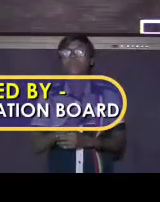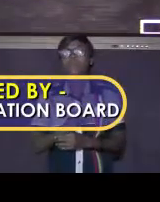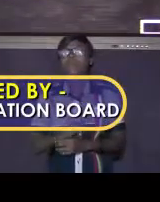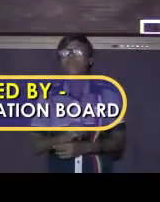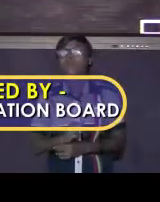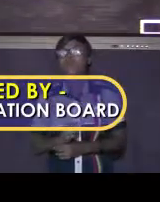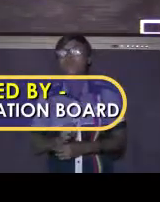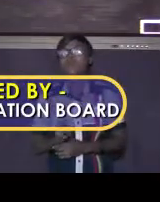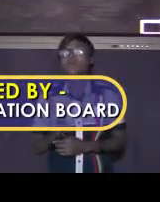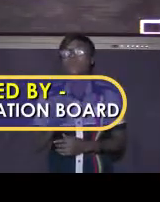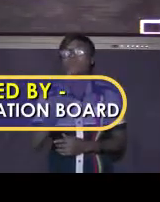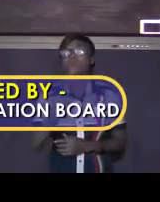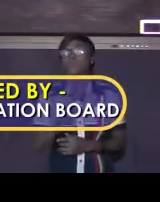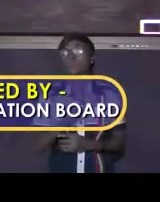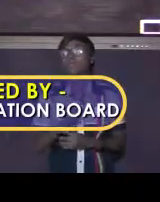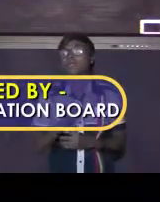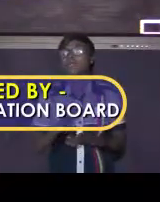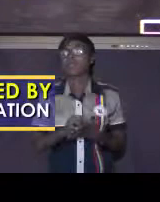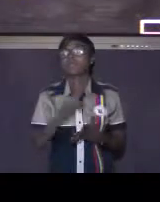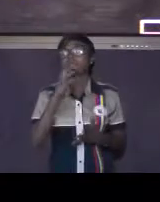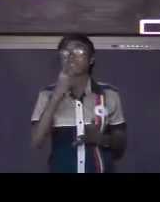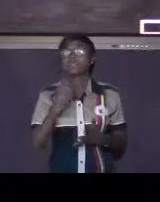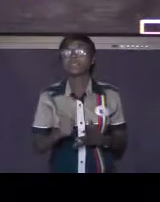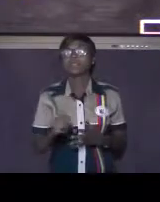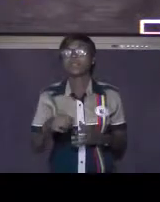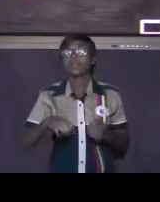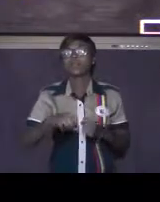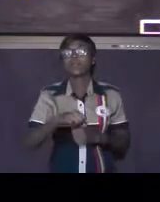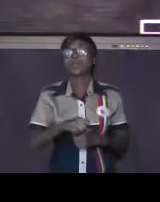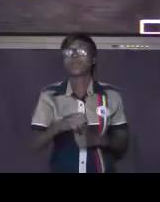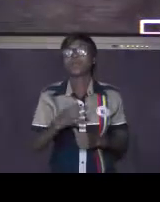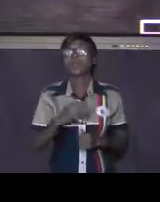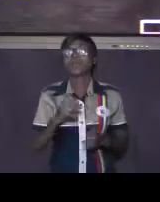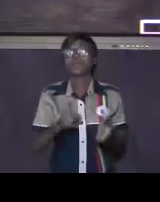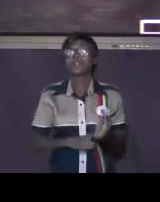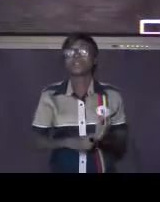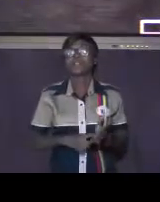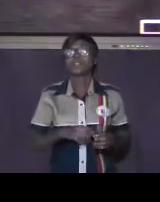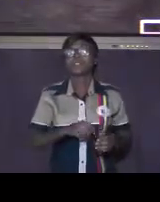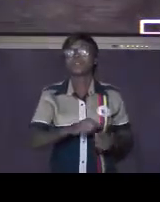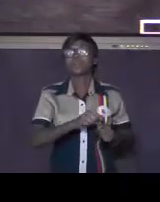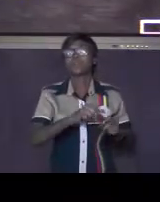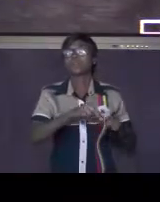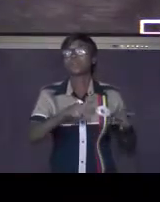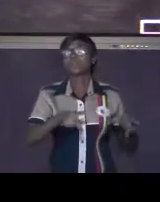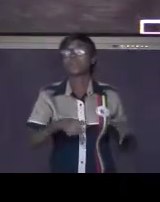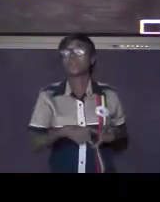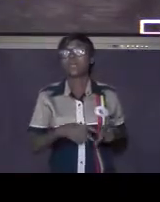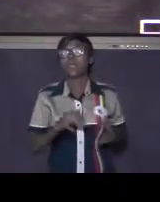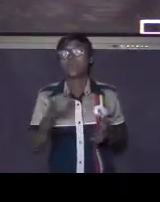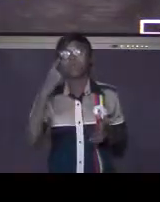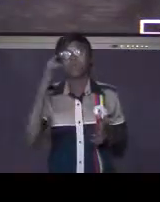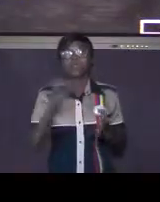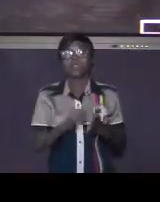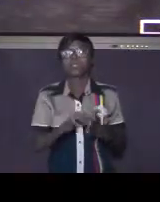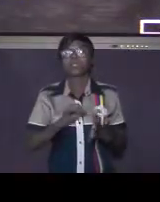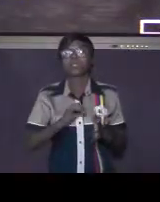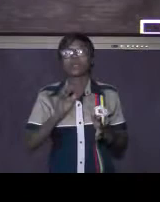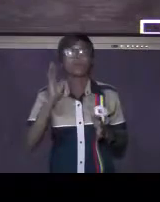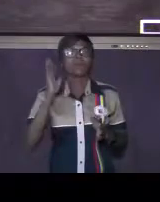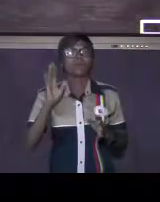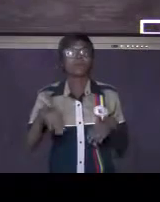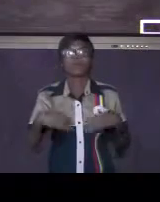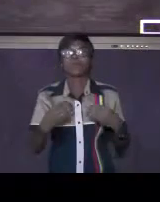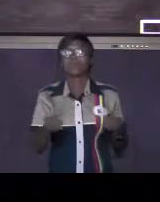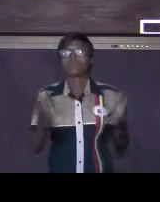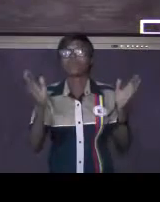centimeters squares, and that is the area for this trapezoid. And I'm sure that you got that right. And for that, I will celebrate